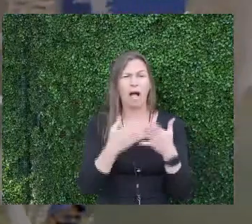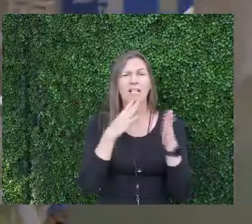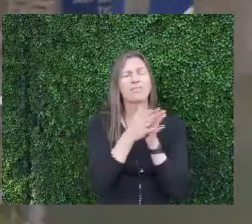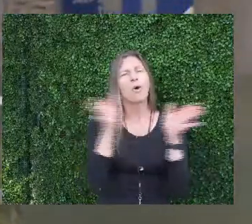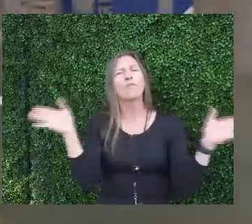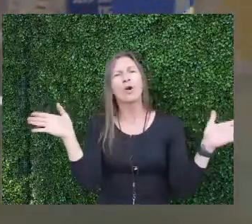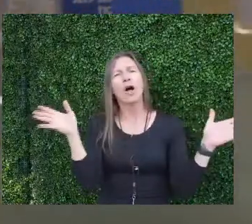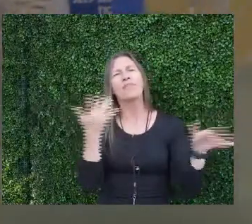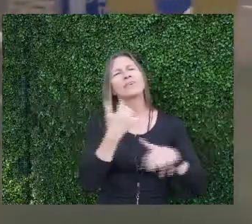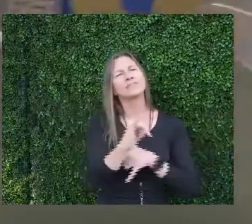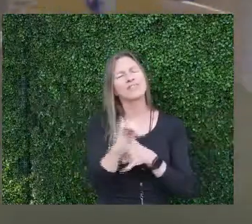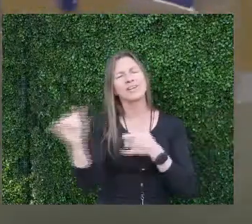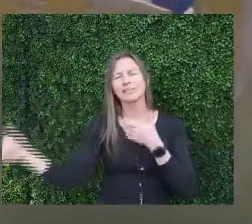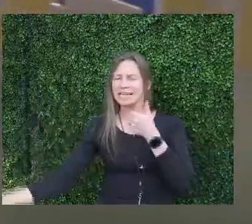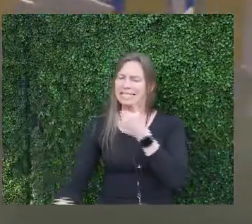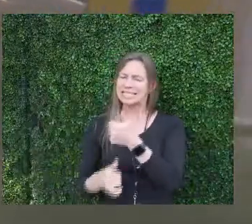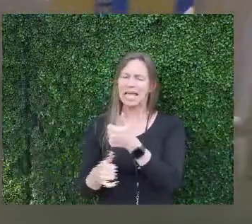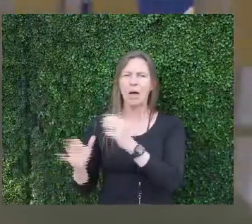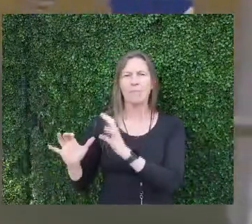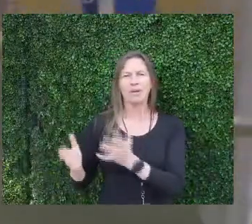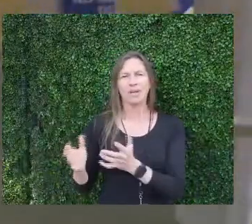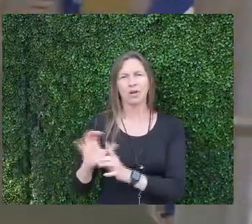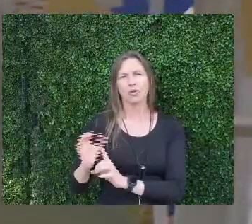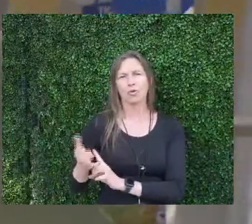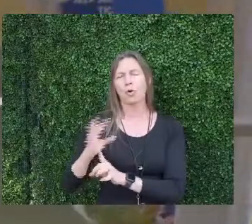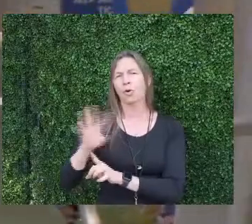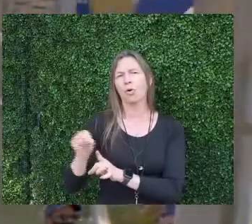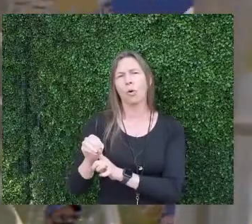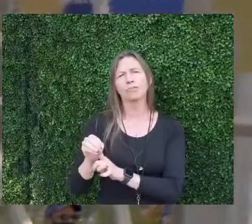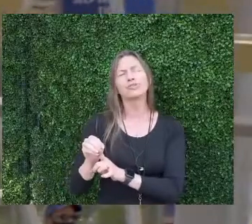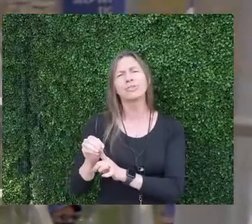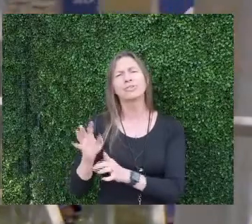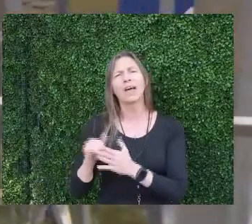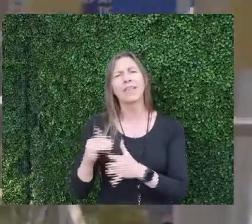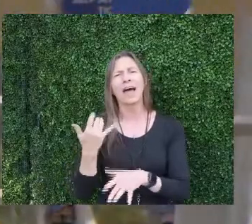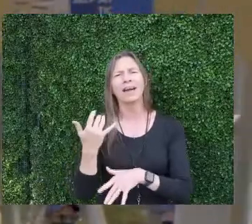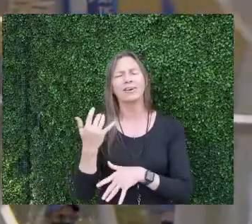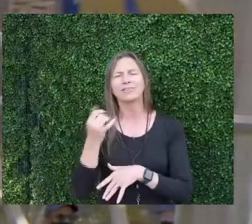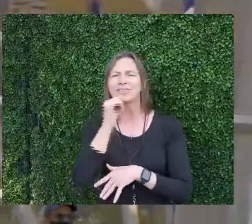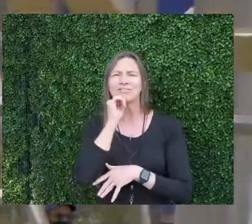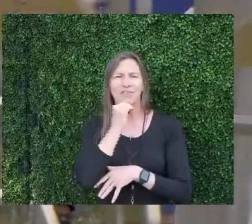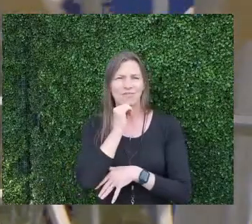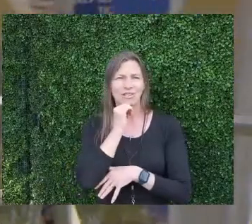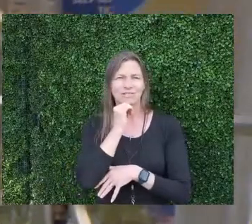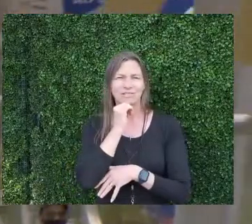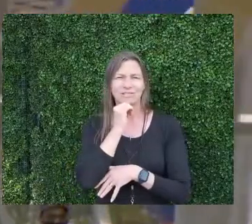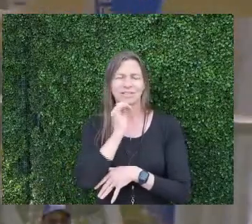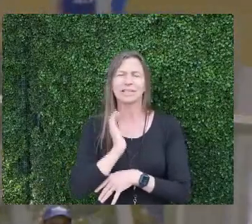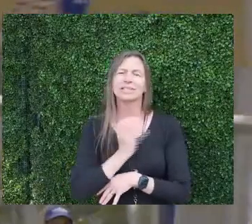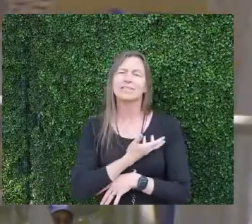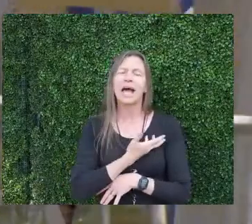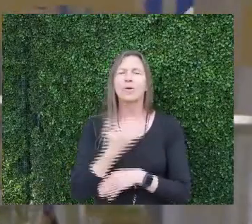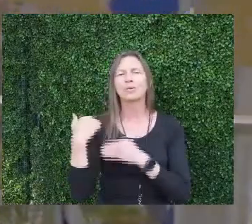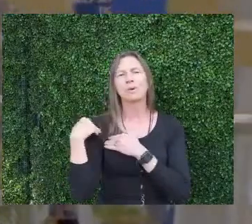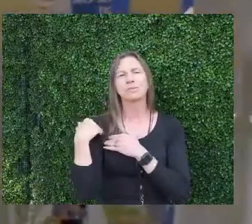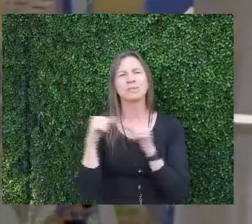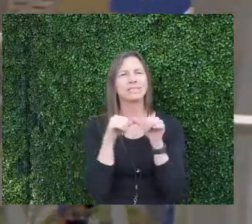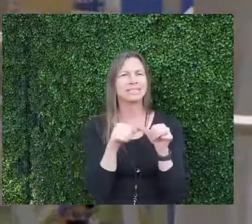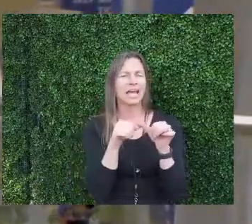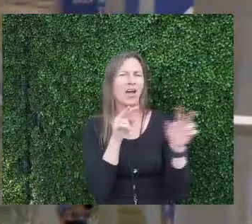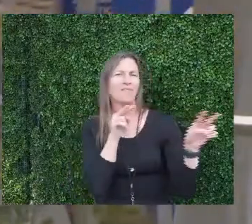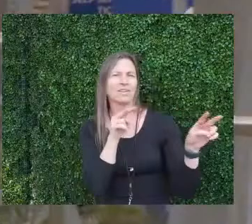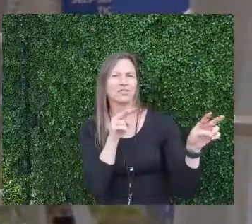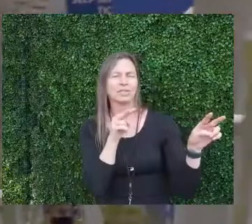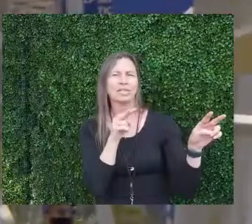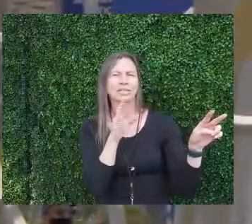still subcultures within our entire state that are suffering. And it's our responsibility to stay vigilant and